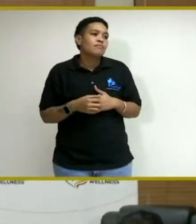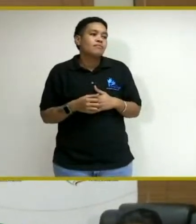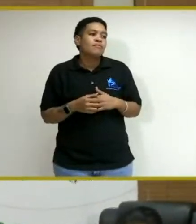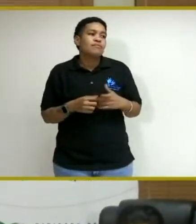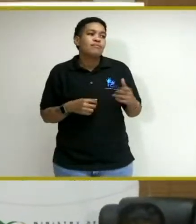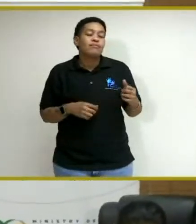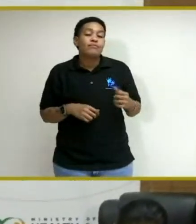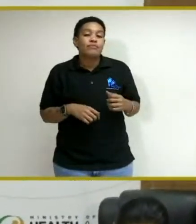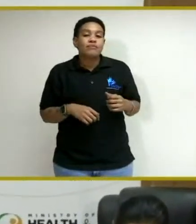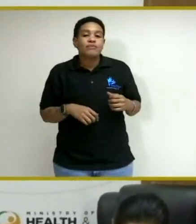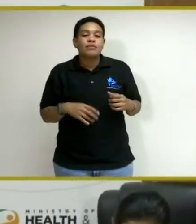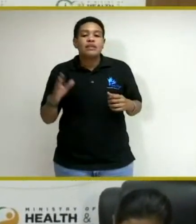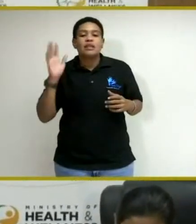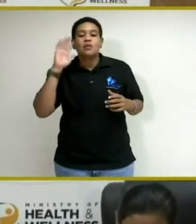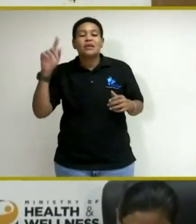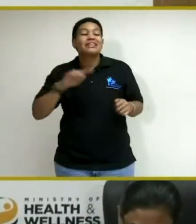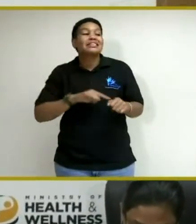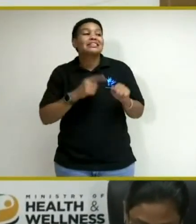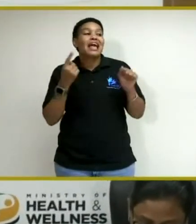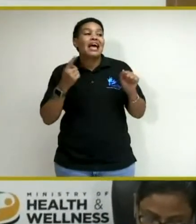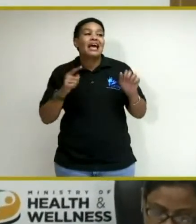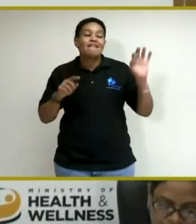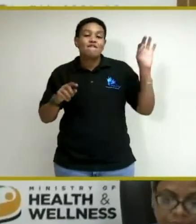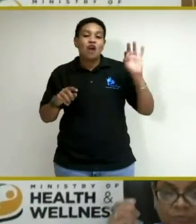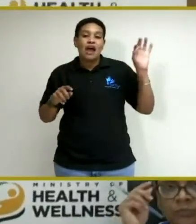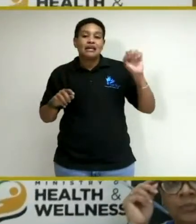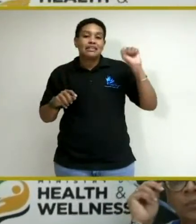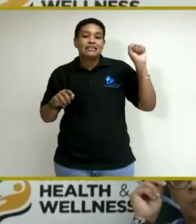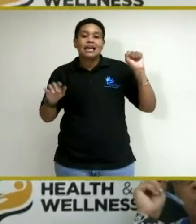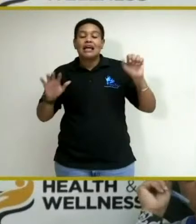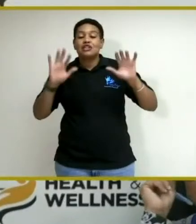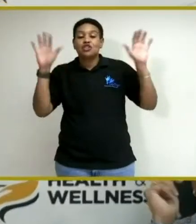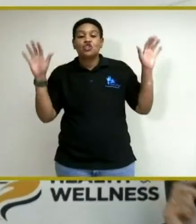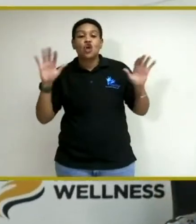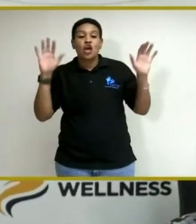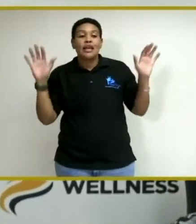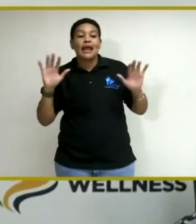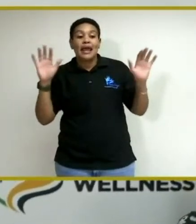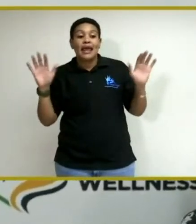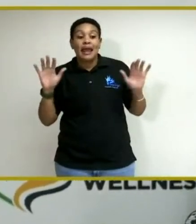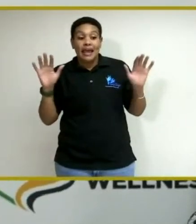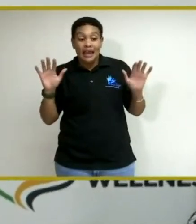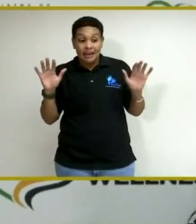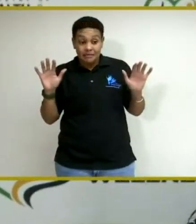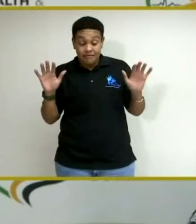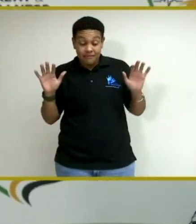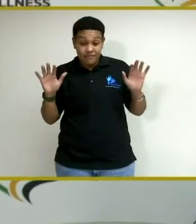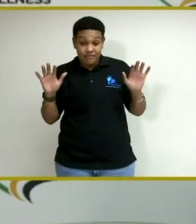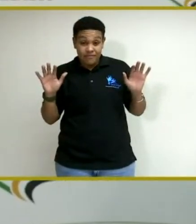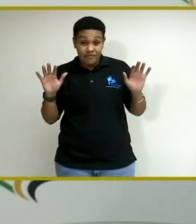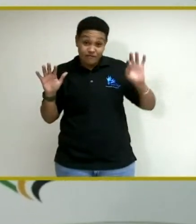So it will begin Friday, Saturday, Sunday. That's the